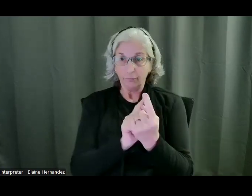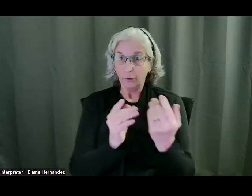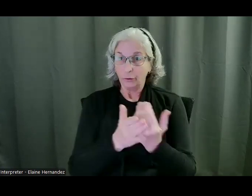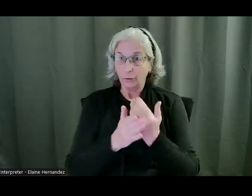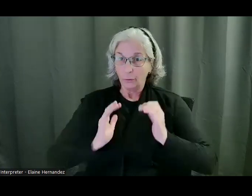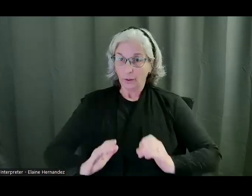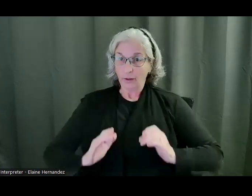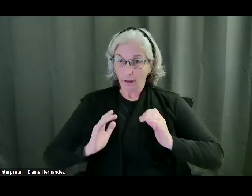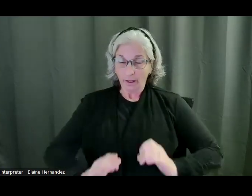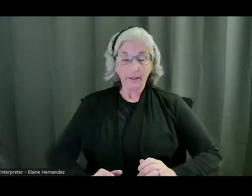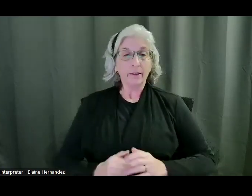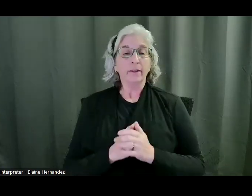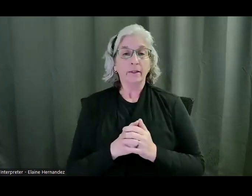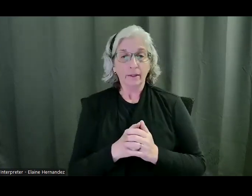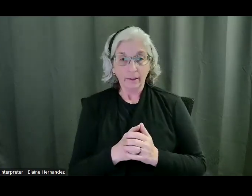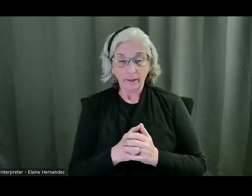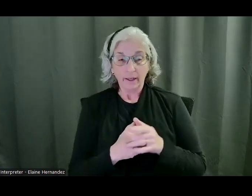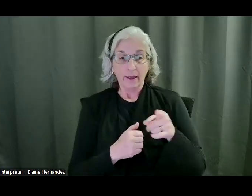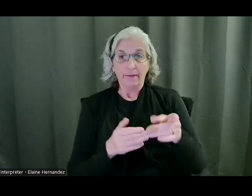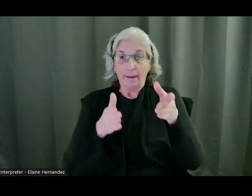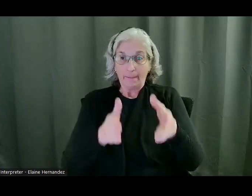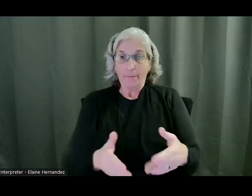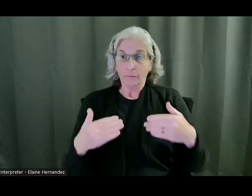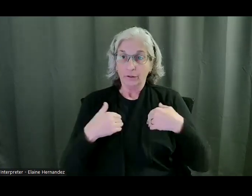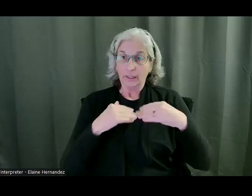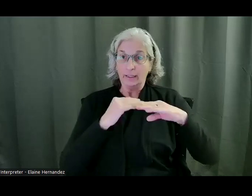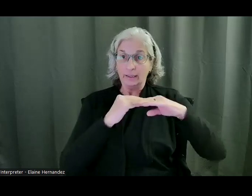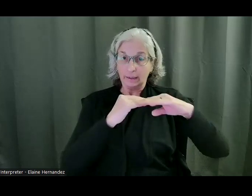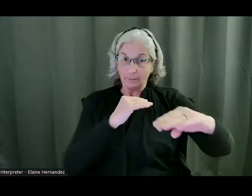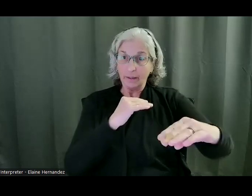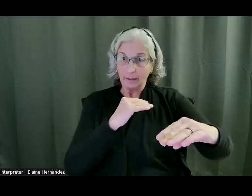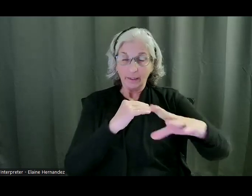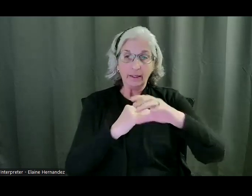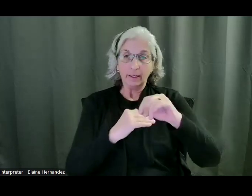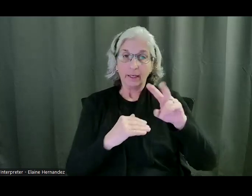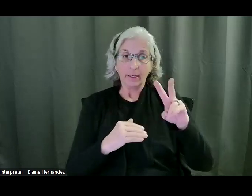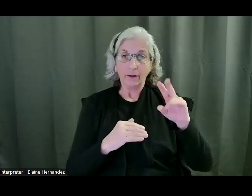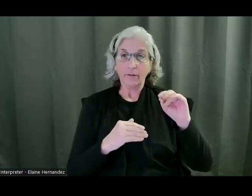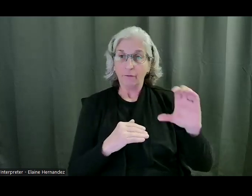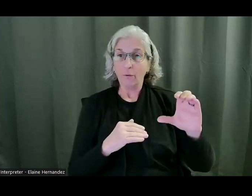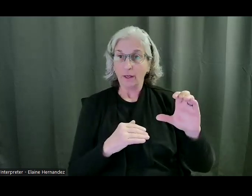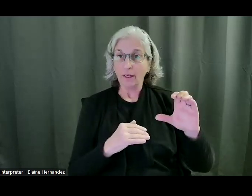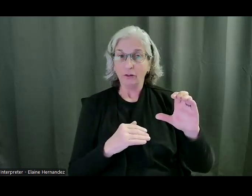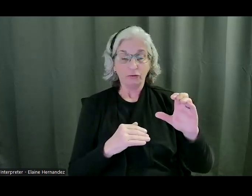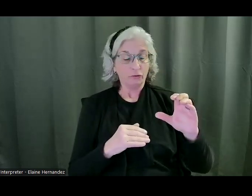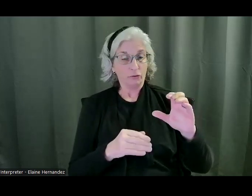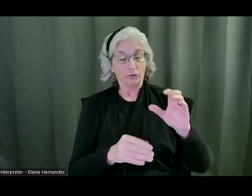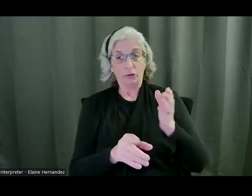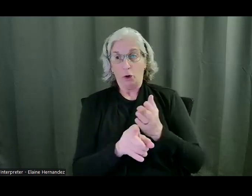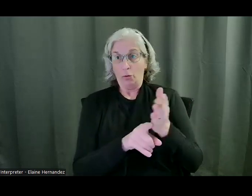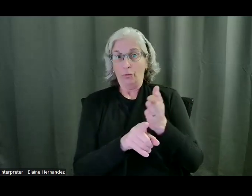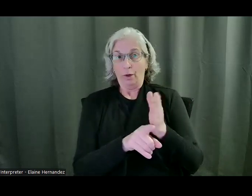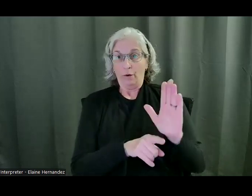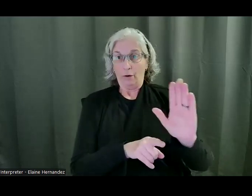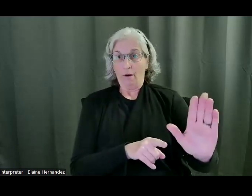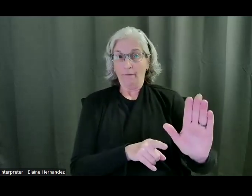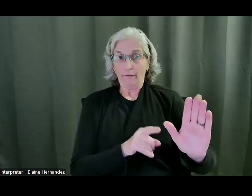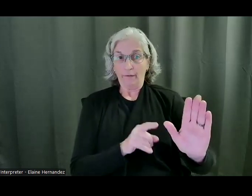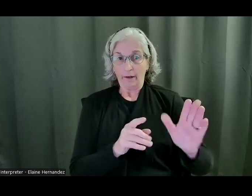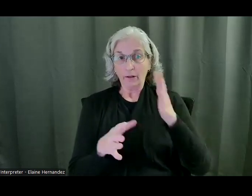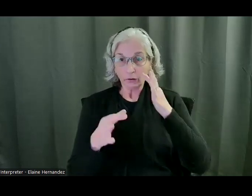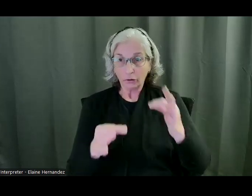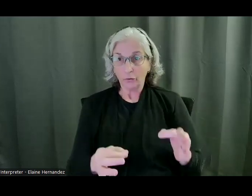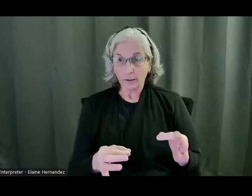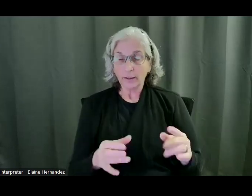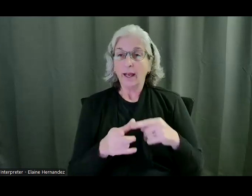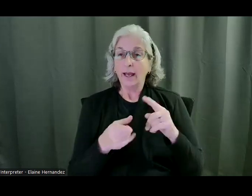when they've achieved a stability and a vocational career of their choice, and we've begun to fade